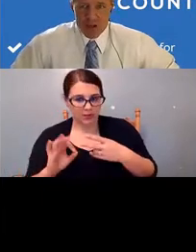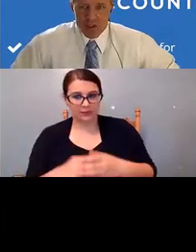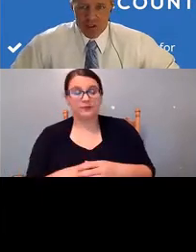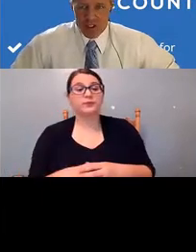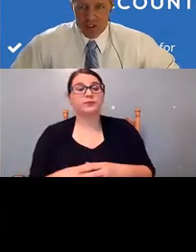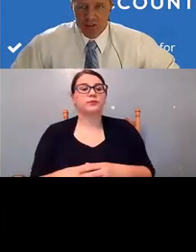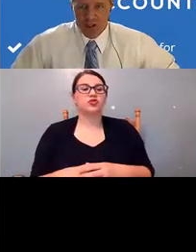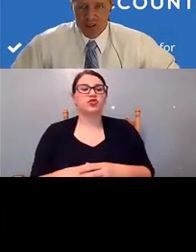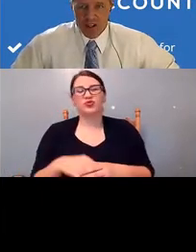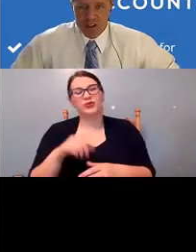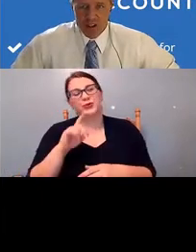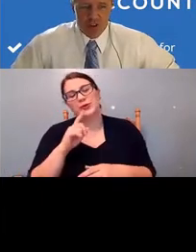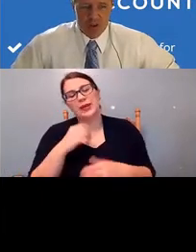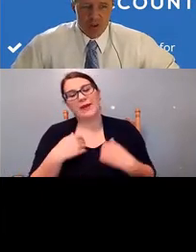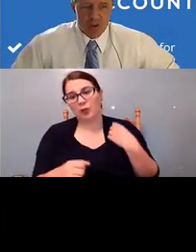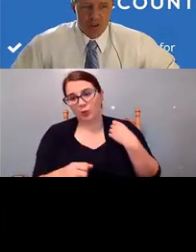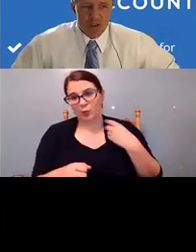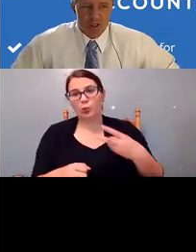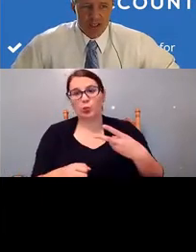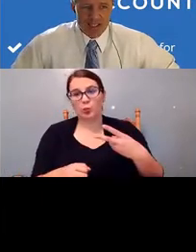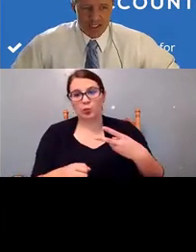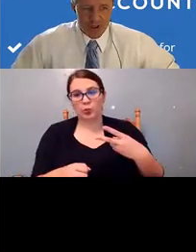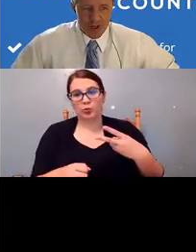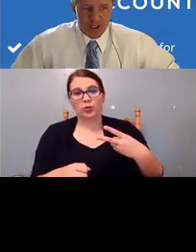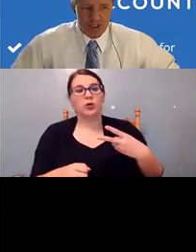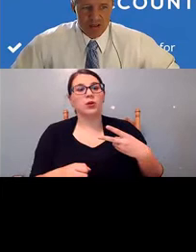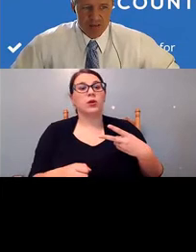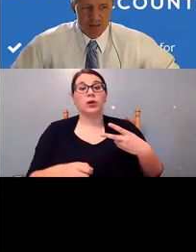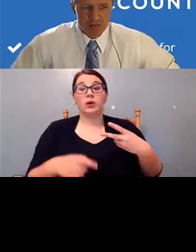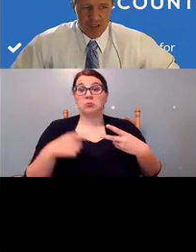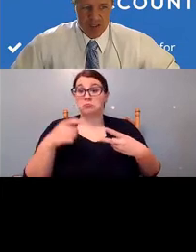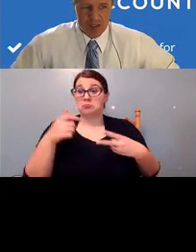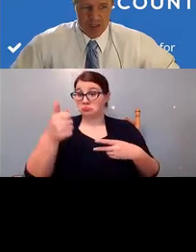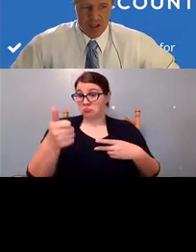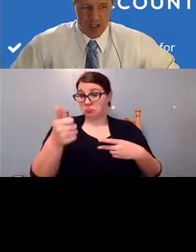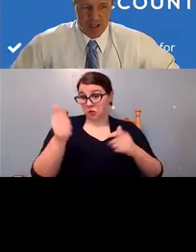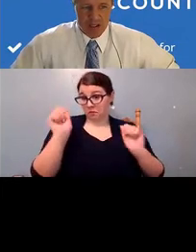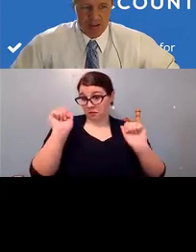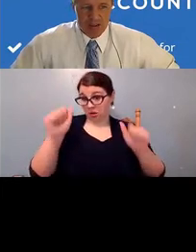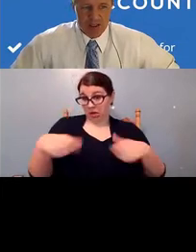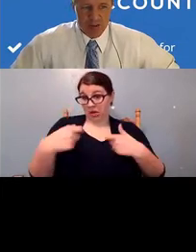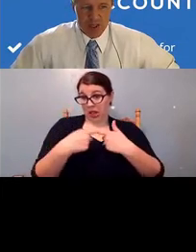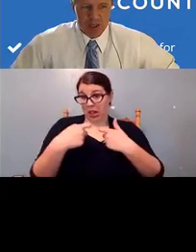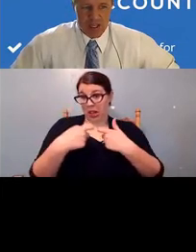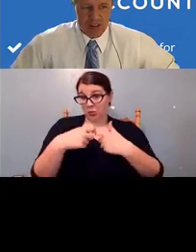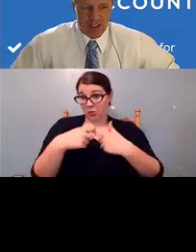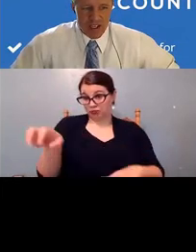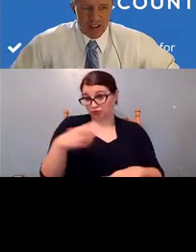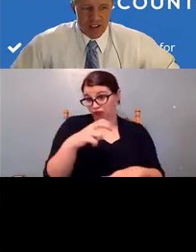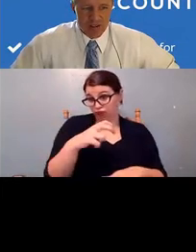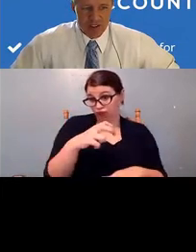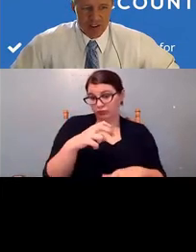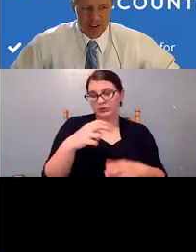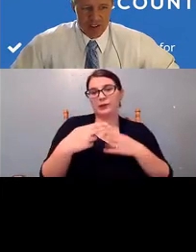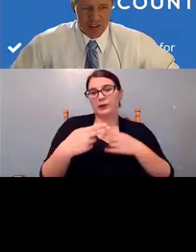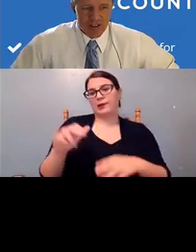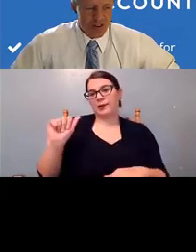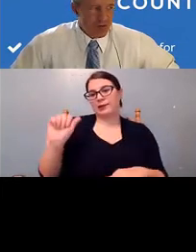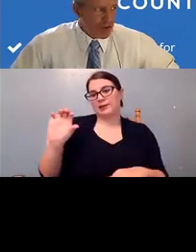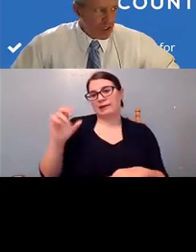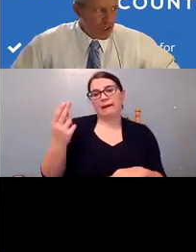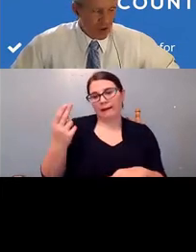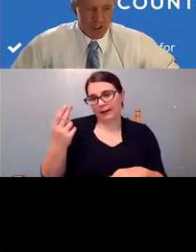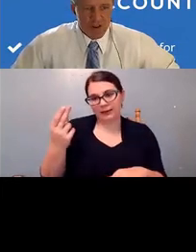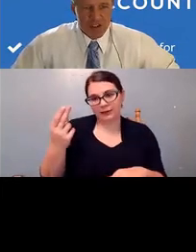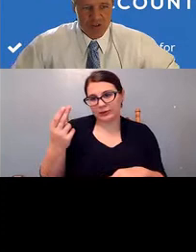main options here. You can either contribute electronically, and that is, we call it ACH, that's just a term